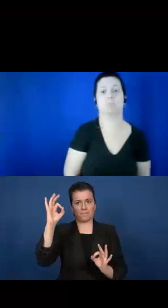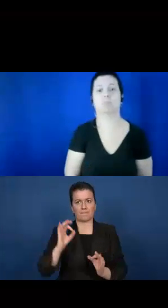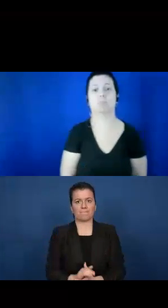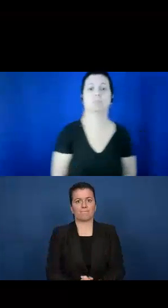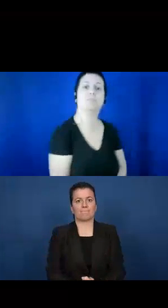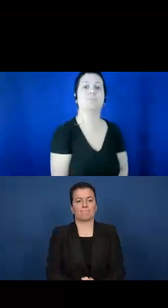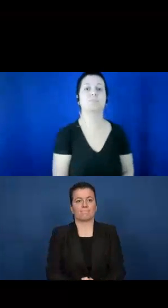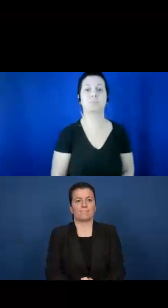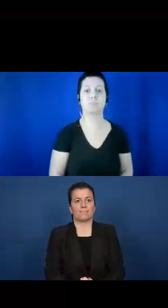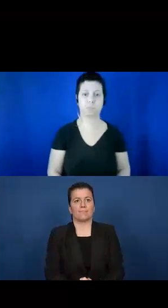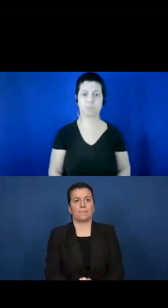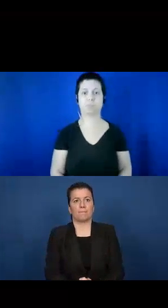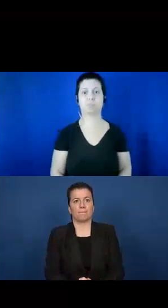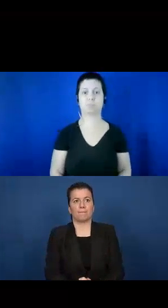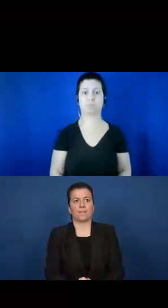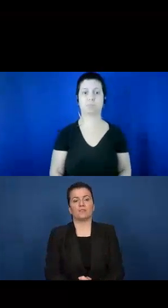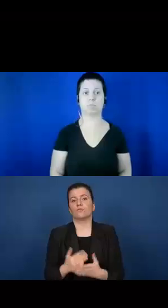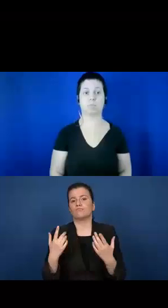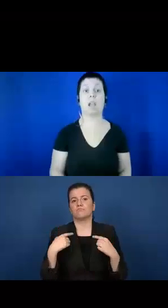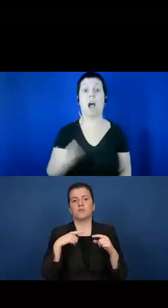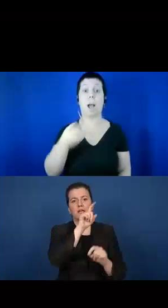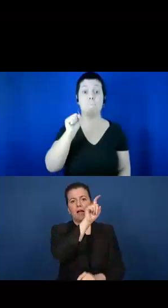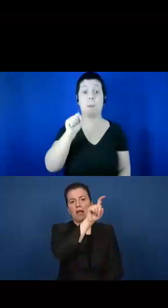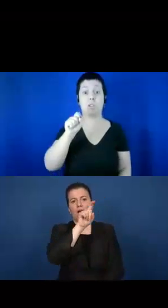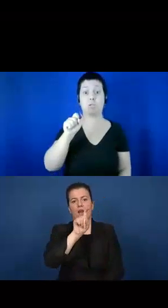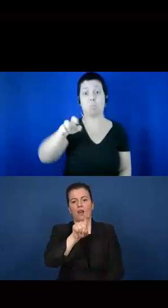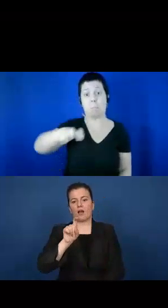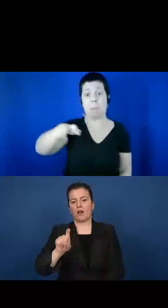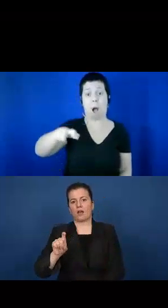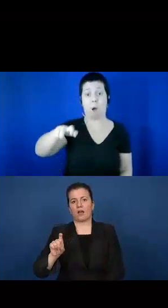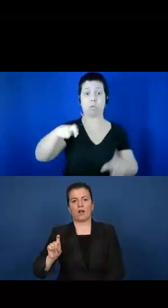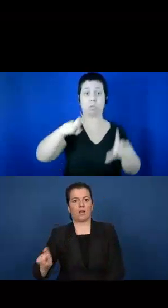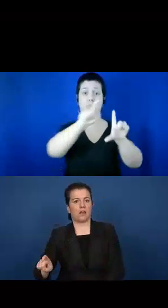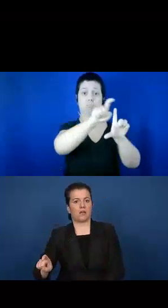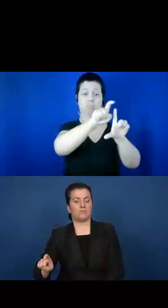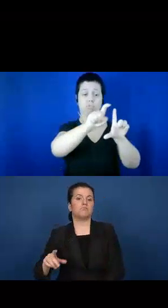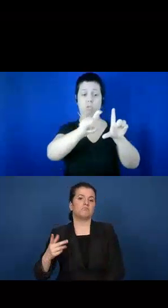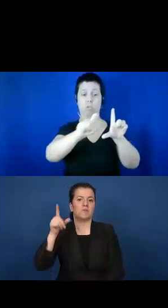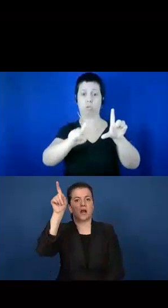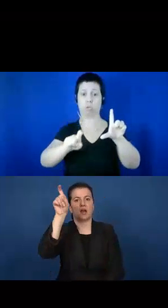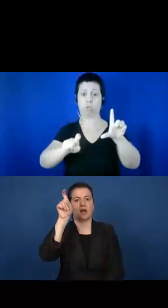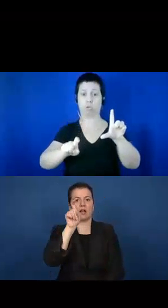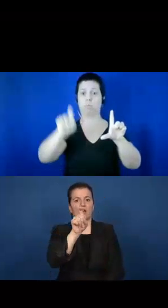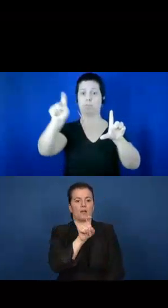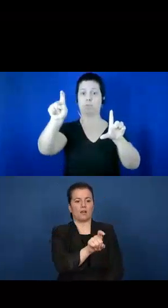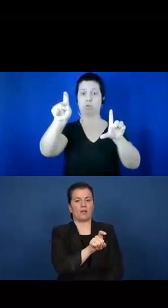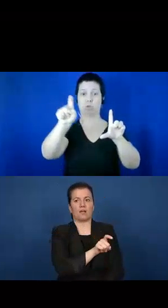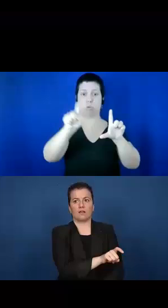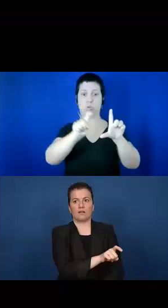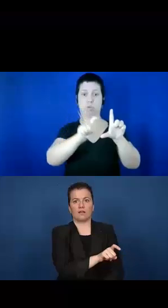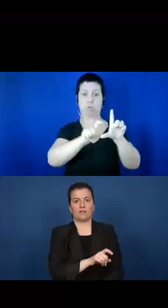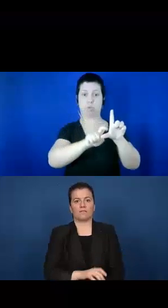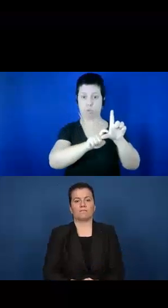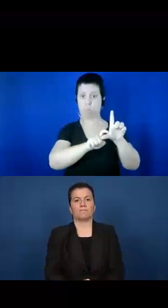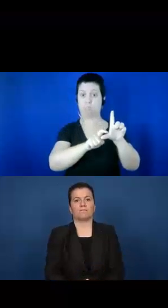I can then simply use the mouse to draw a cross from top left to bottom right, and then from